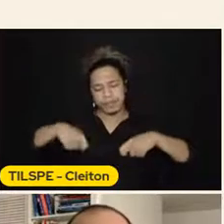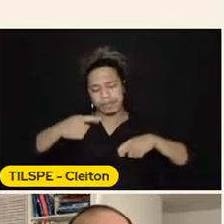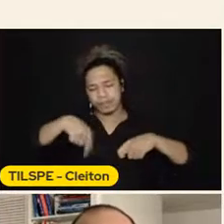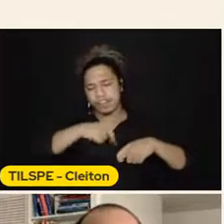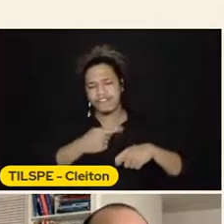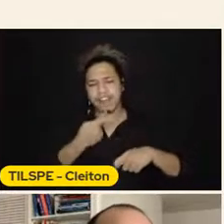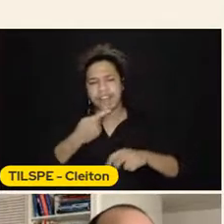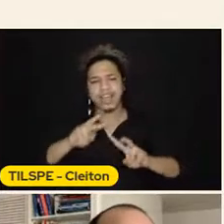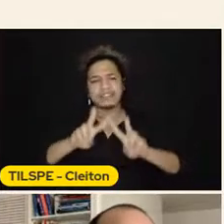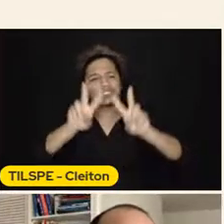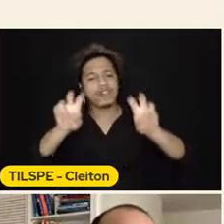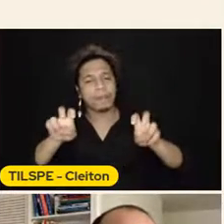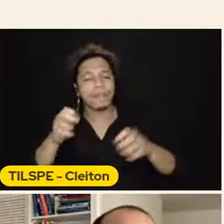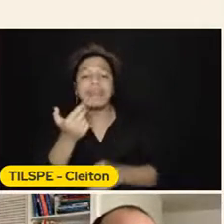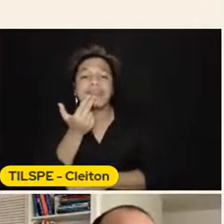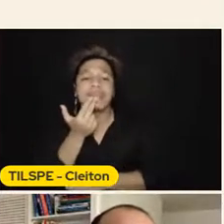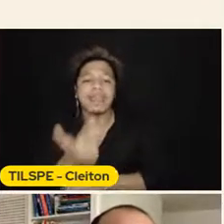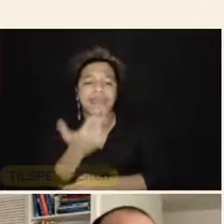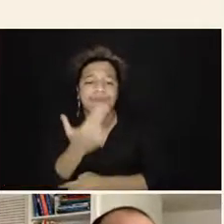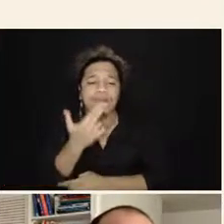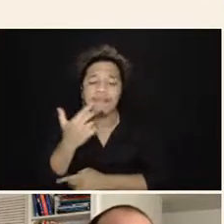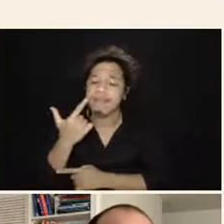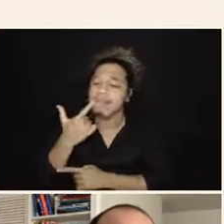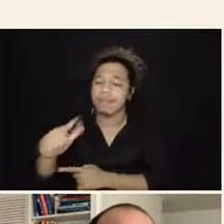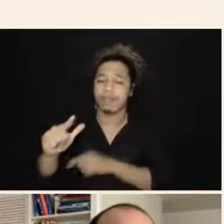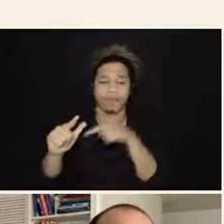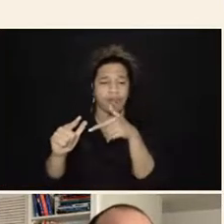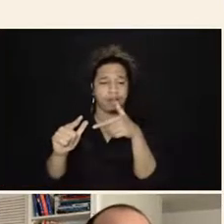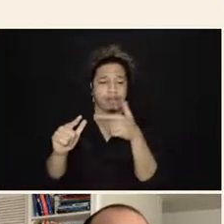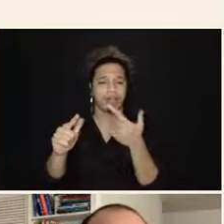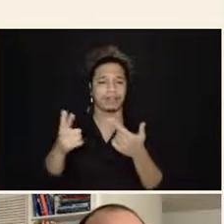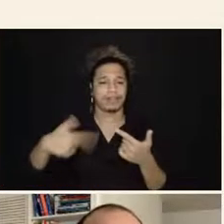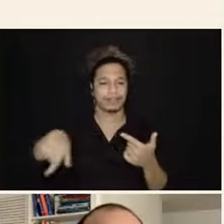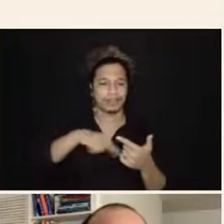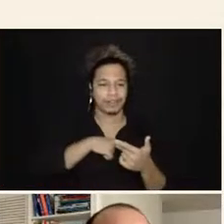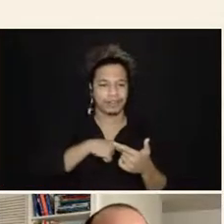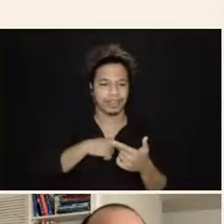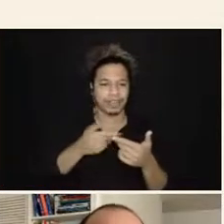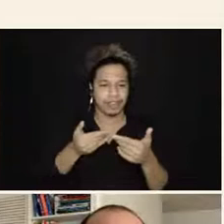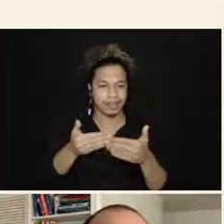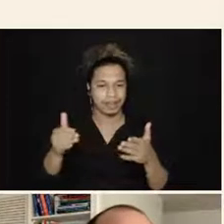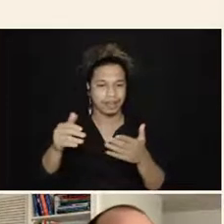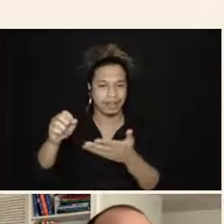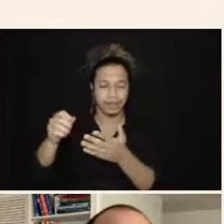language. That what I mean by that is when we open a picture book and we understand